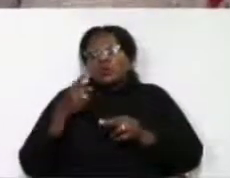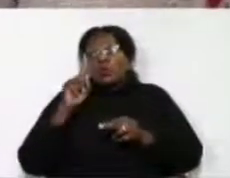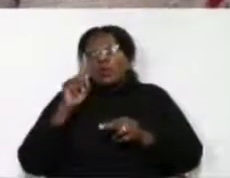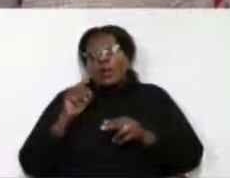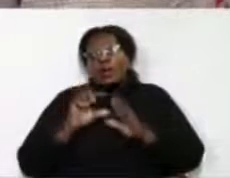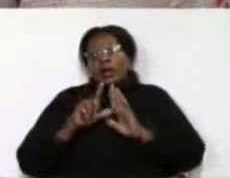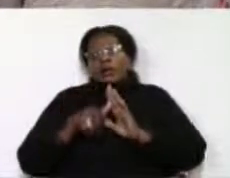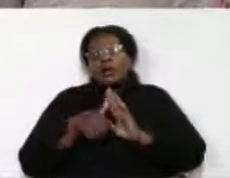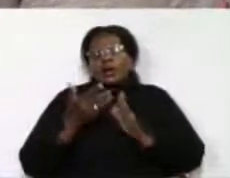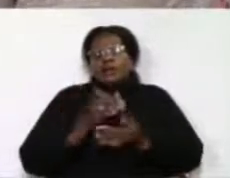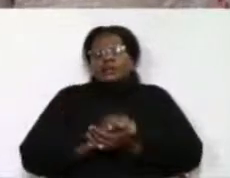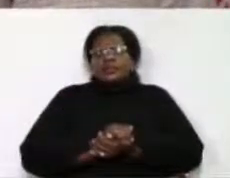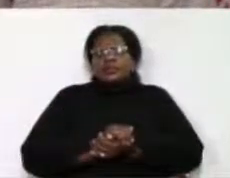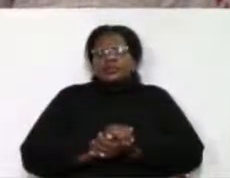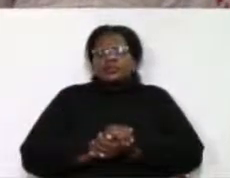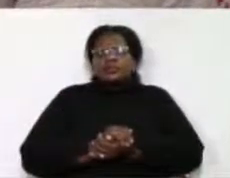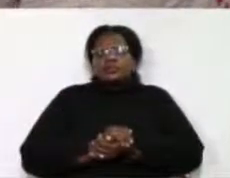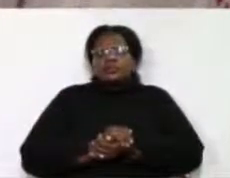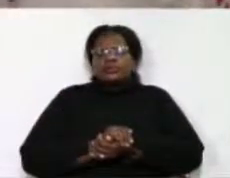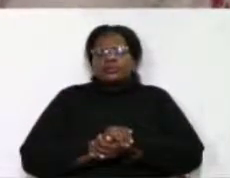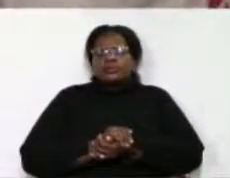what you're going to charge it. All right.